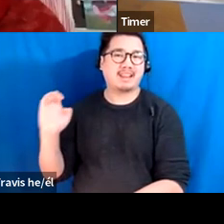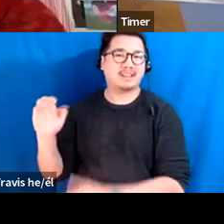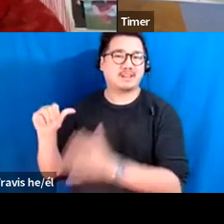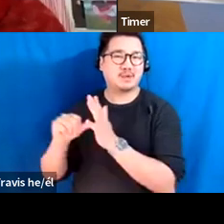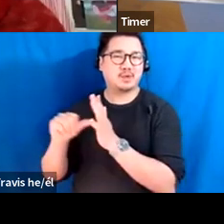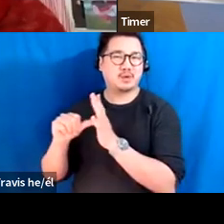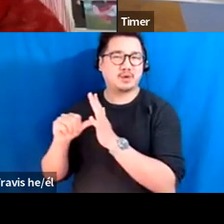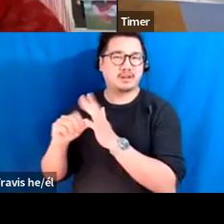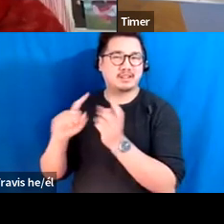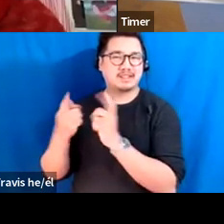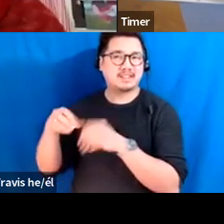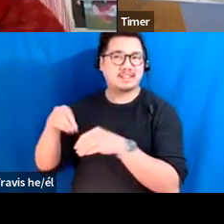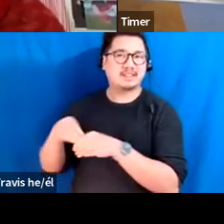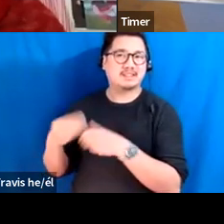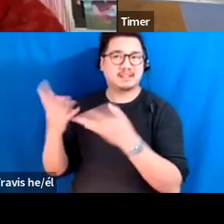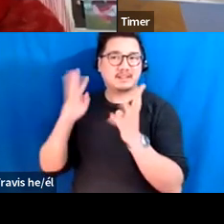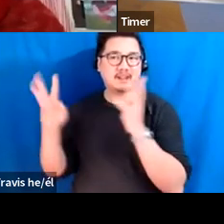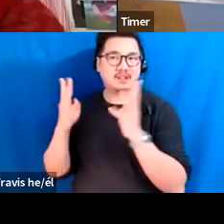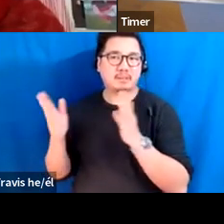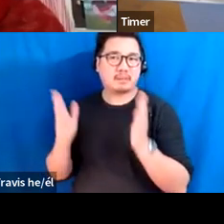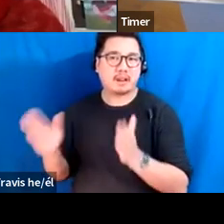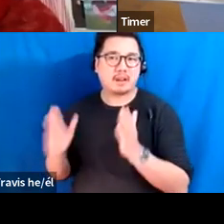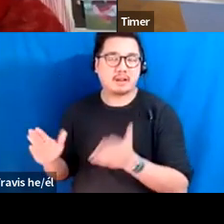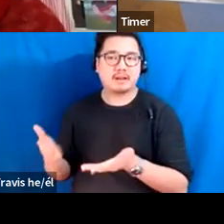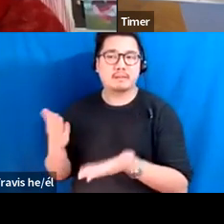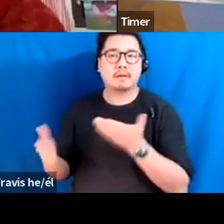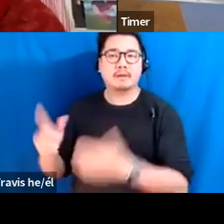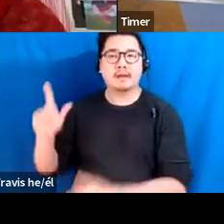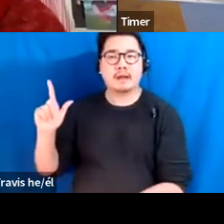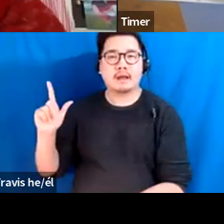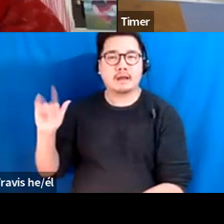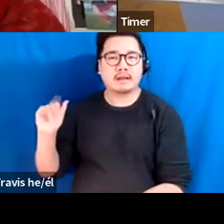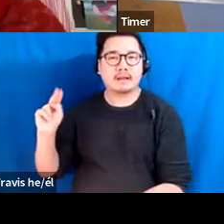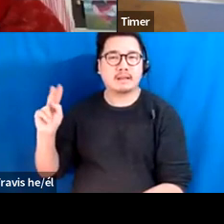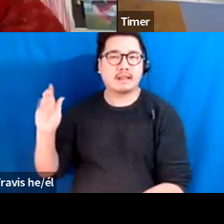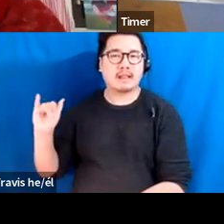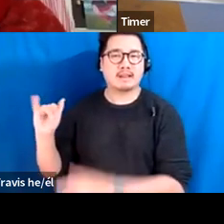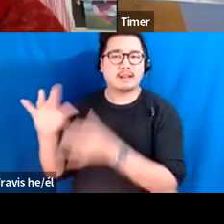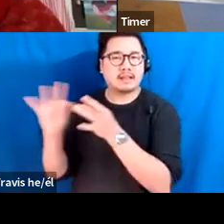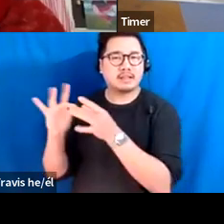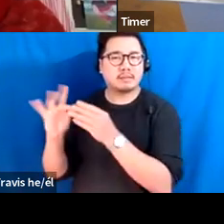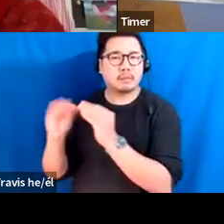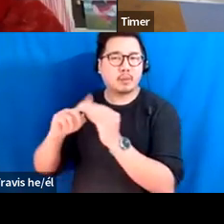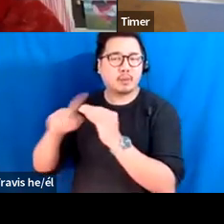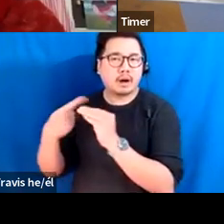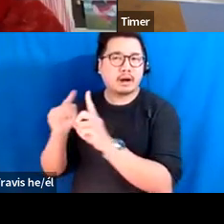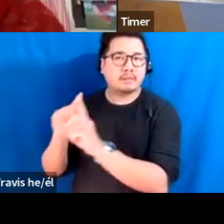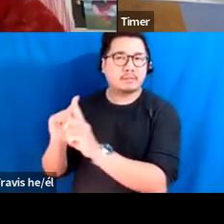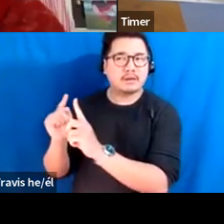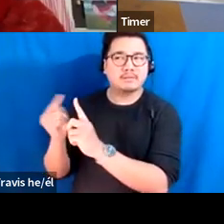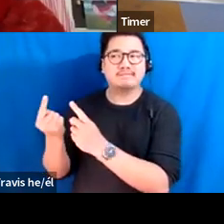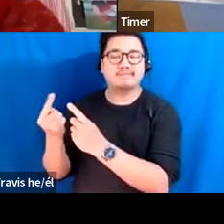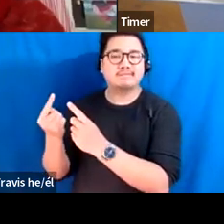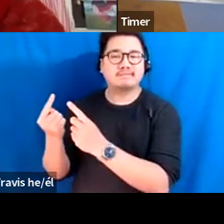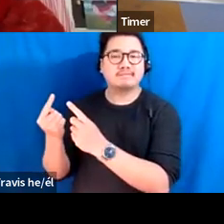innovation plan and maybe lindsay can speak to previous conversations broader conversations with the community about